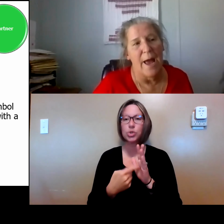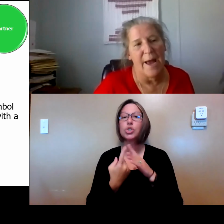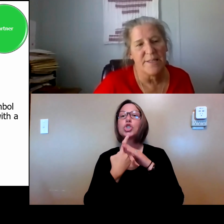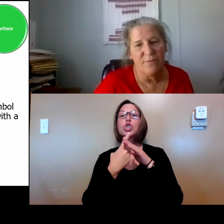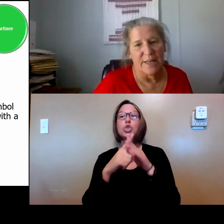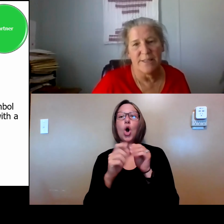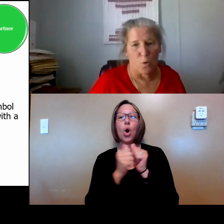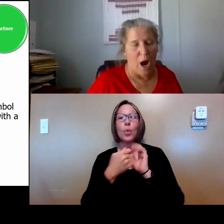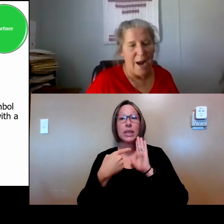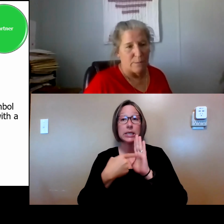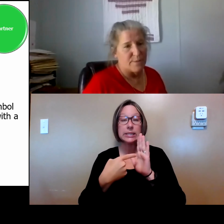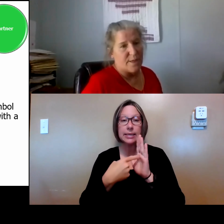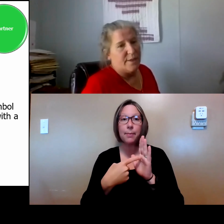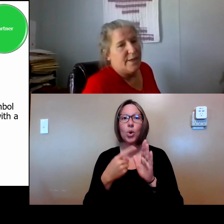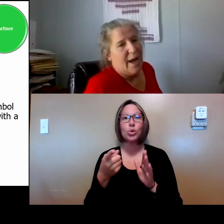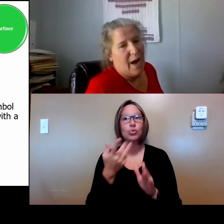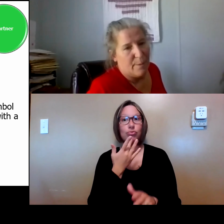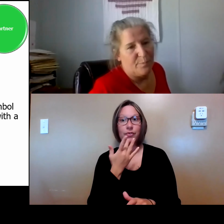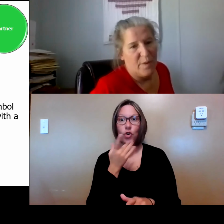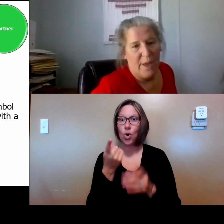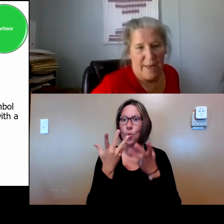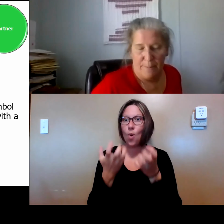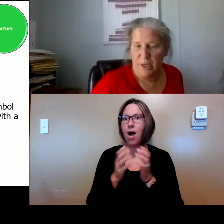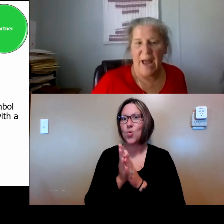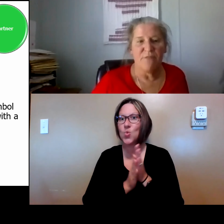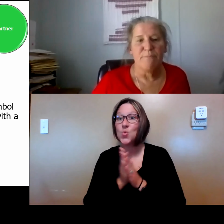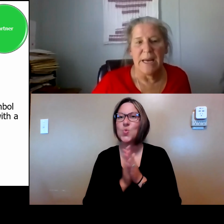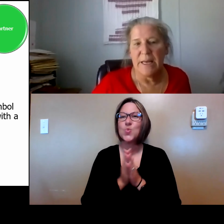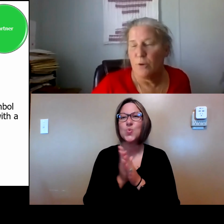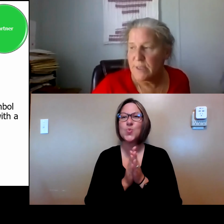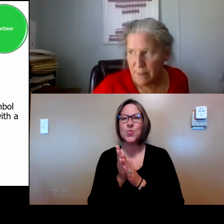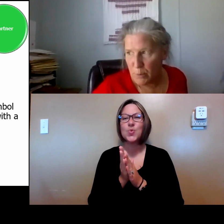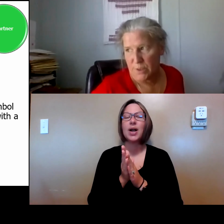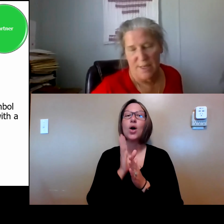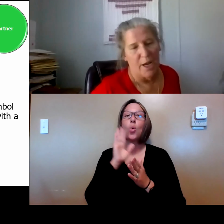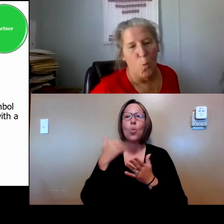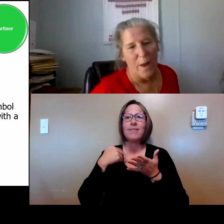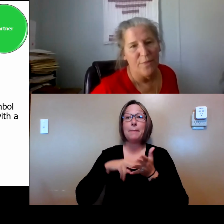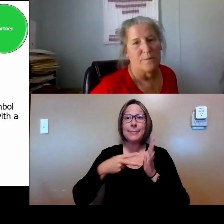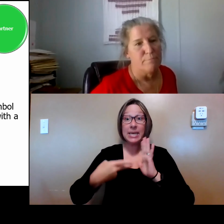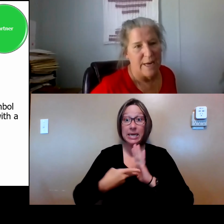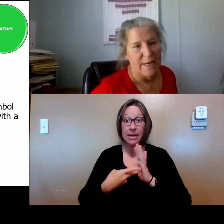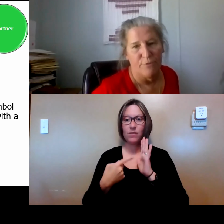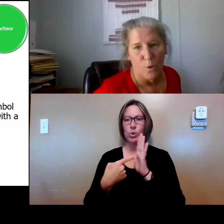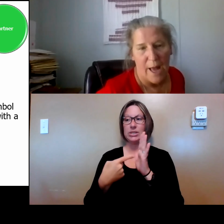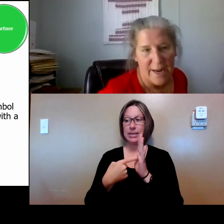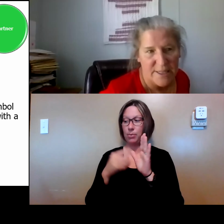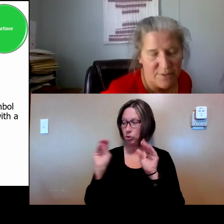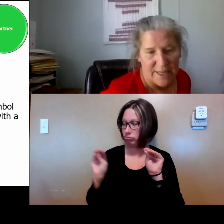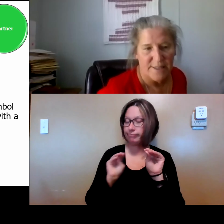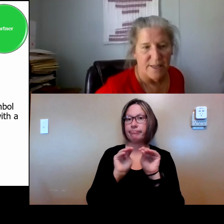preferred activities or items. And I'm going to have meaningful symbols that go with those